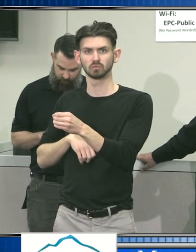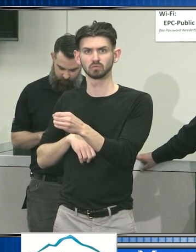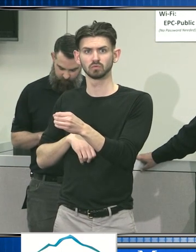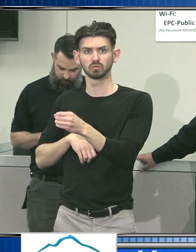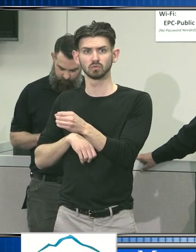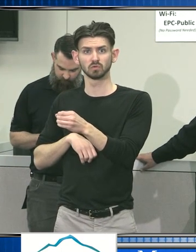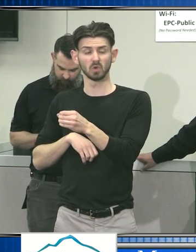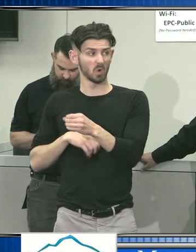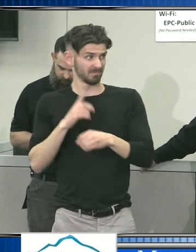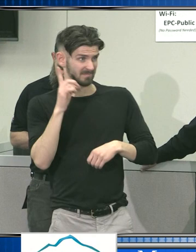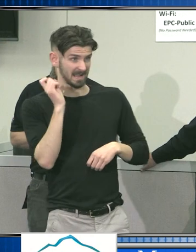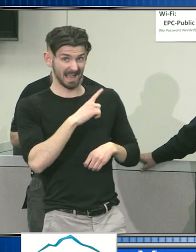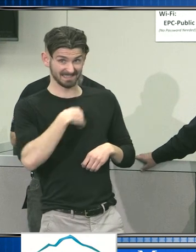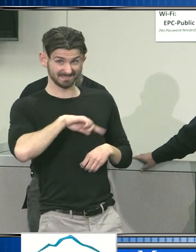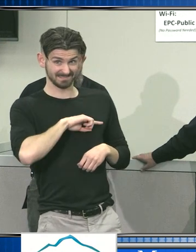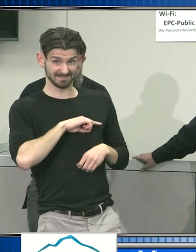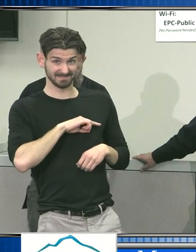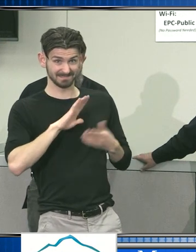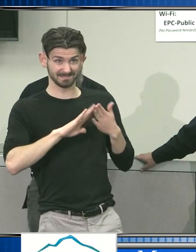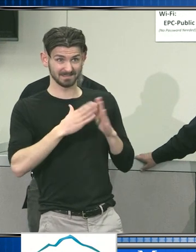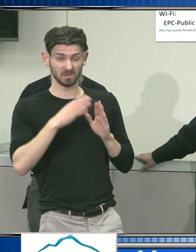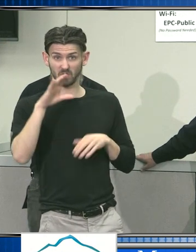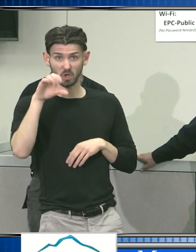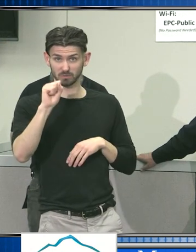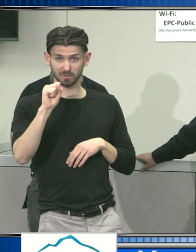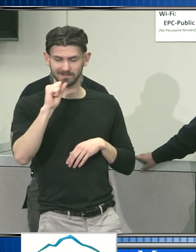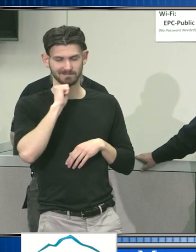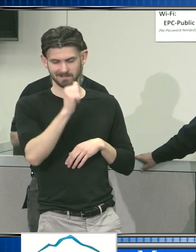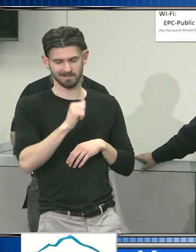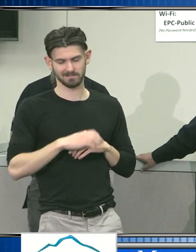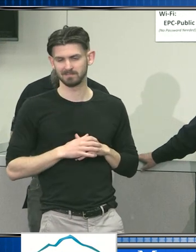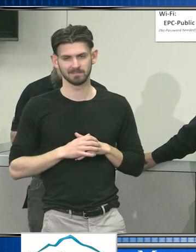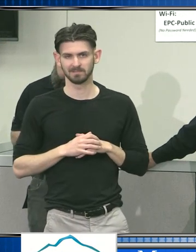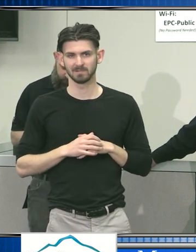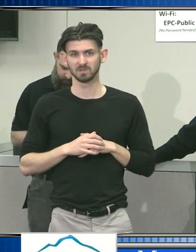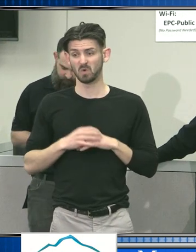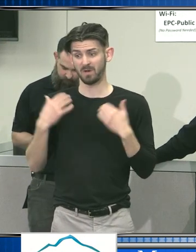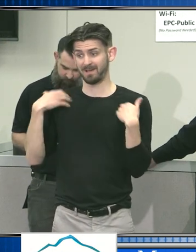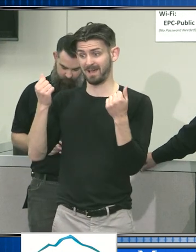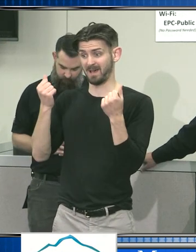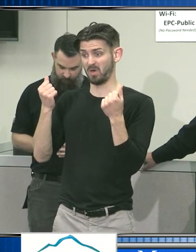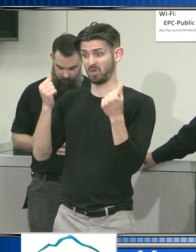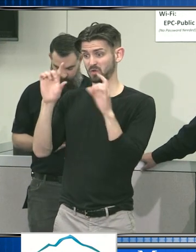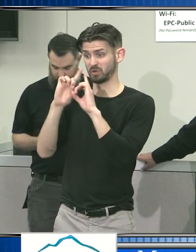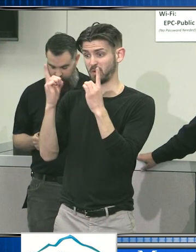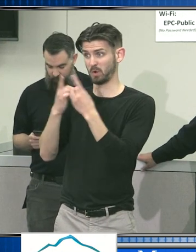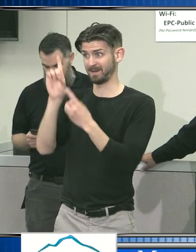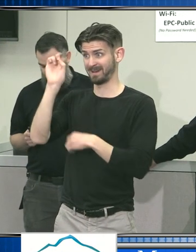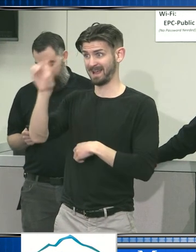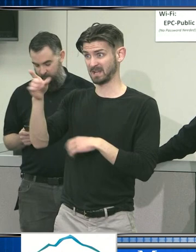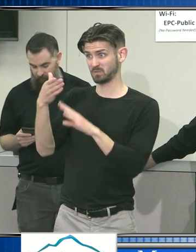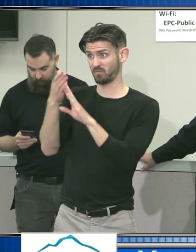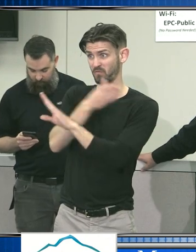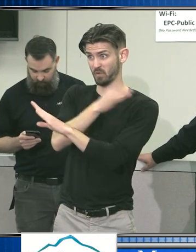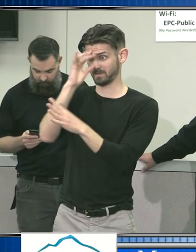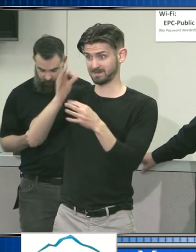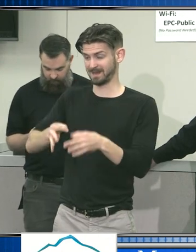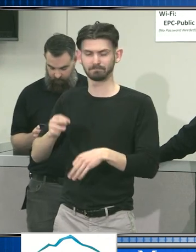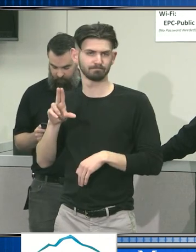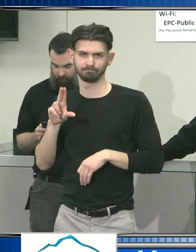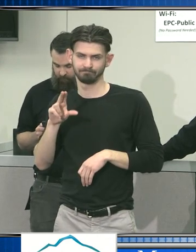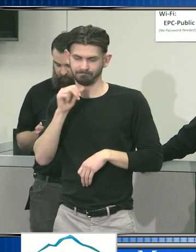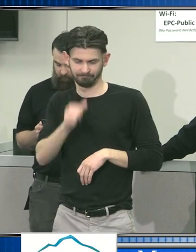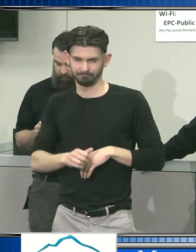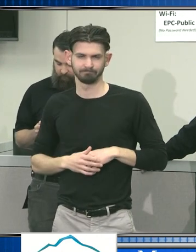Colorado Springs beforehand. They did not consult the health department. I personally understand, for example, why they might